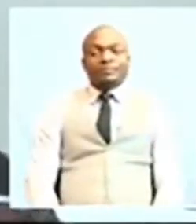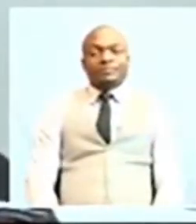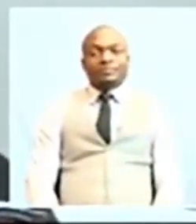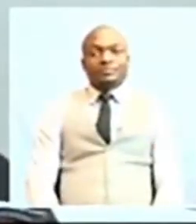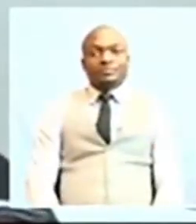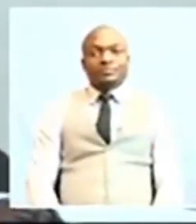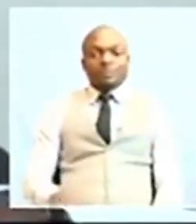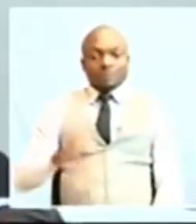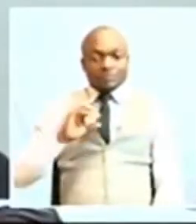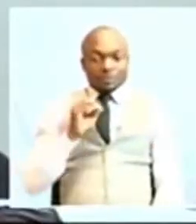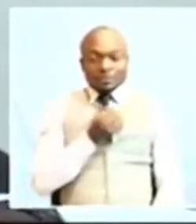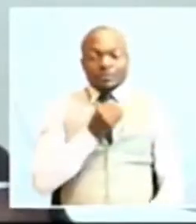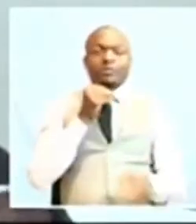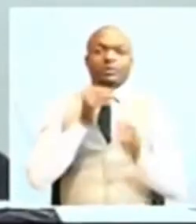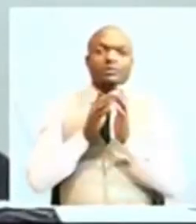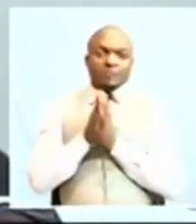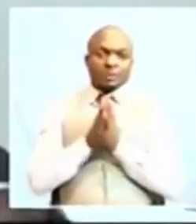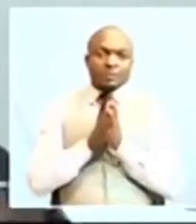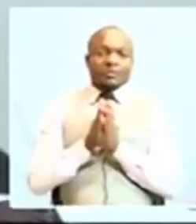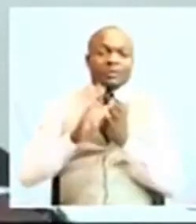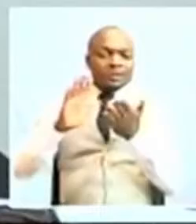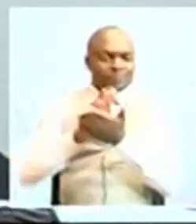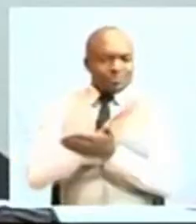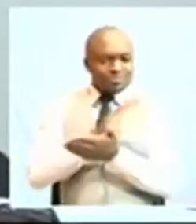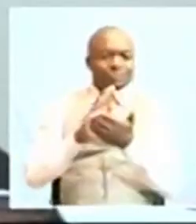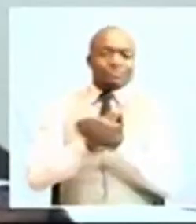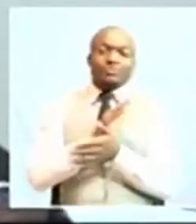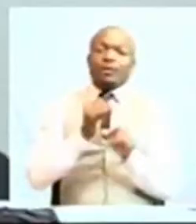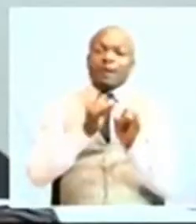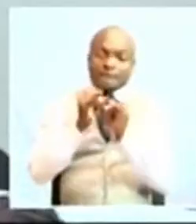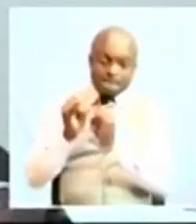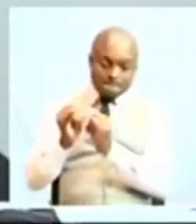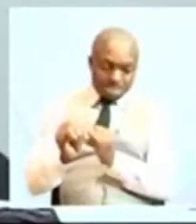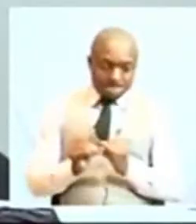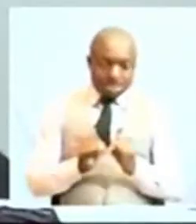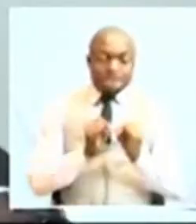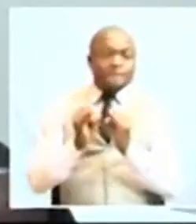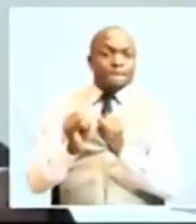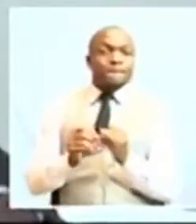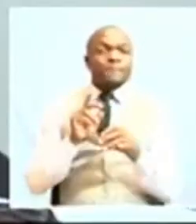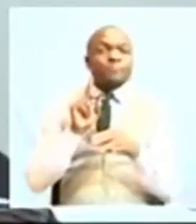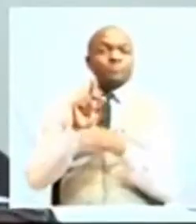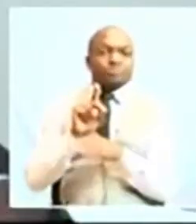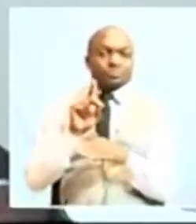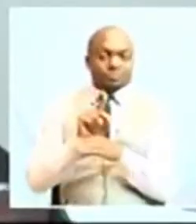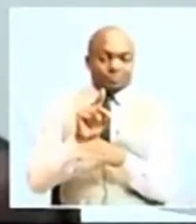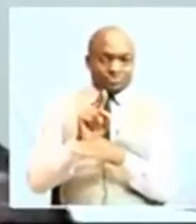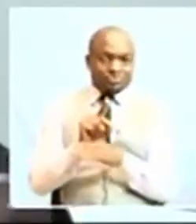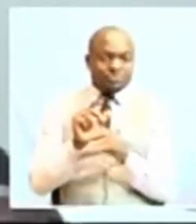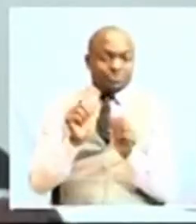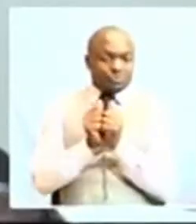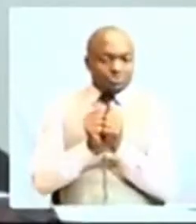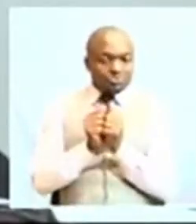the government, is to ensure speedy implementation of the projects without compromising on